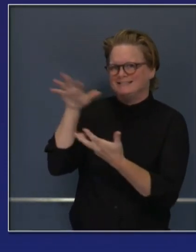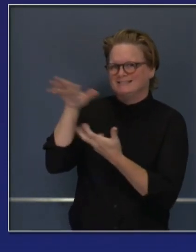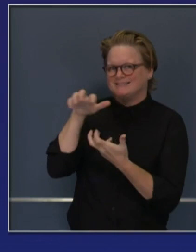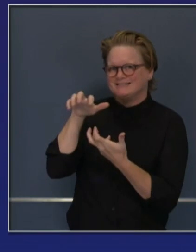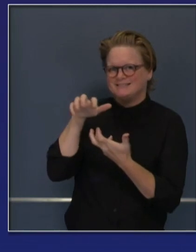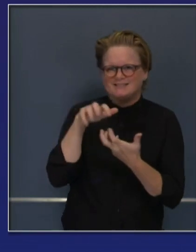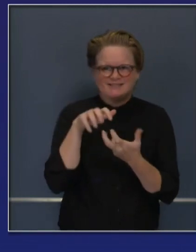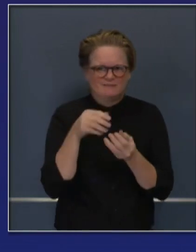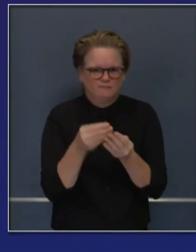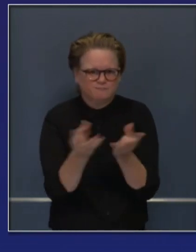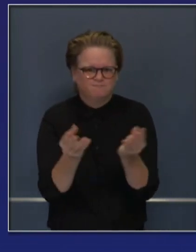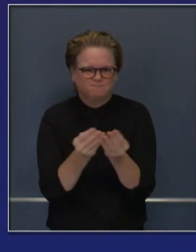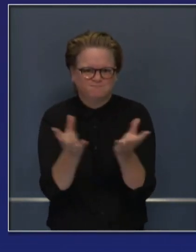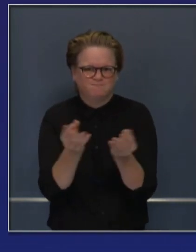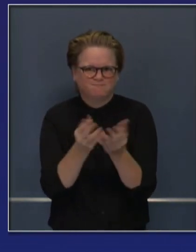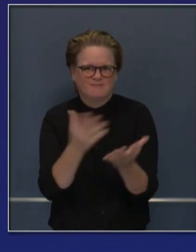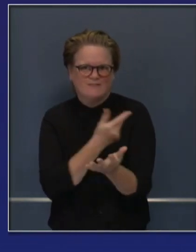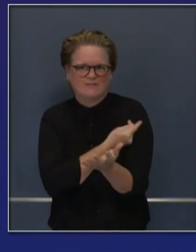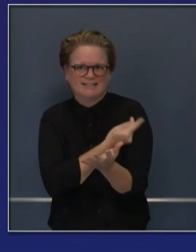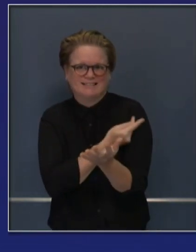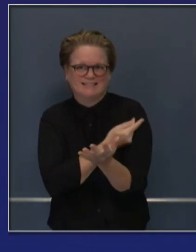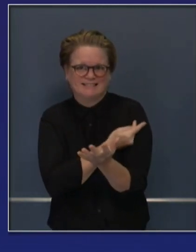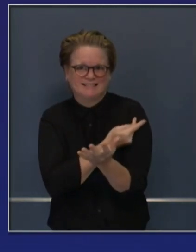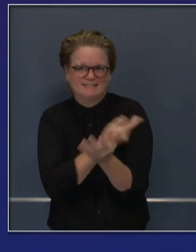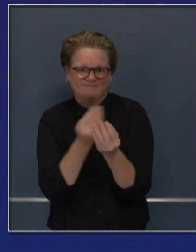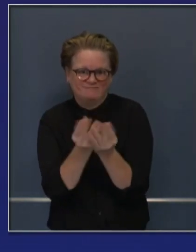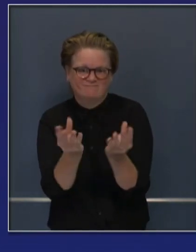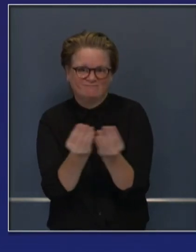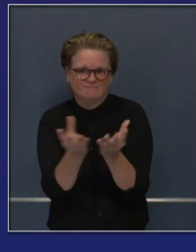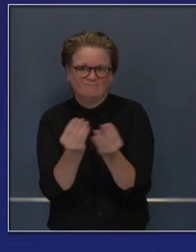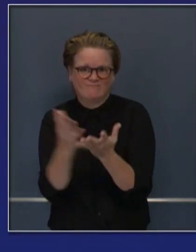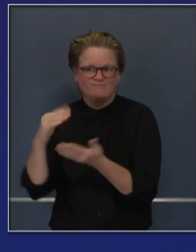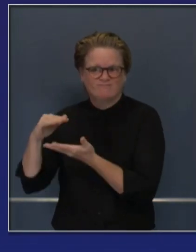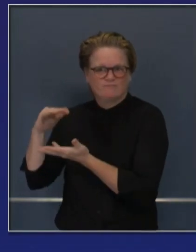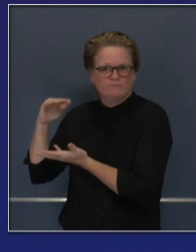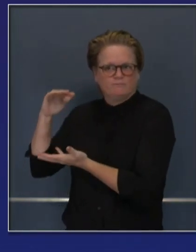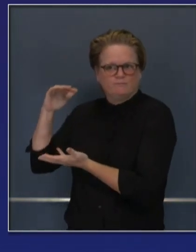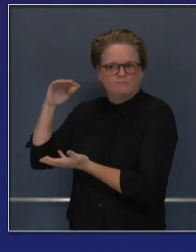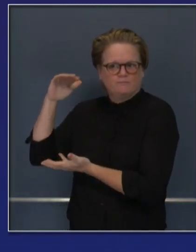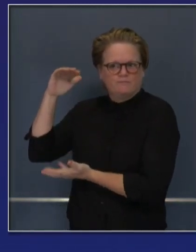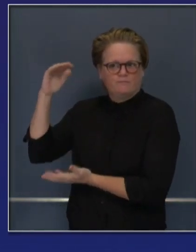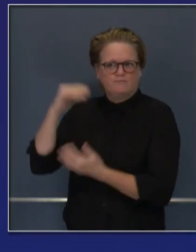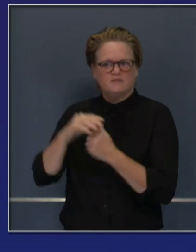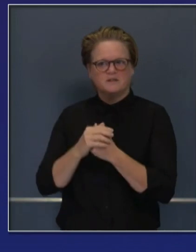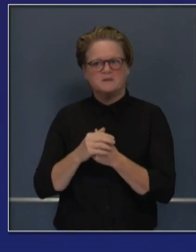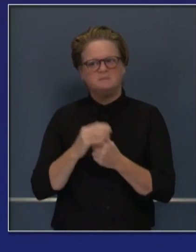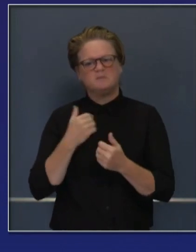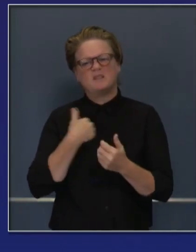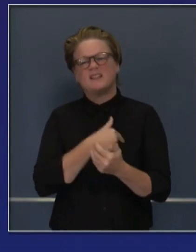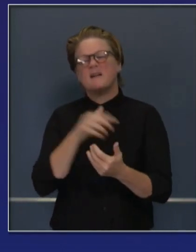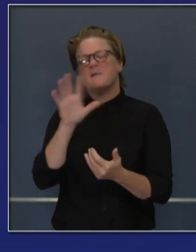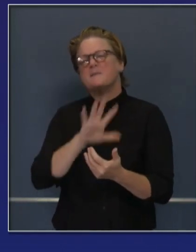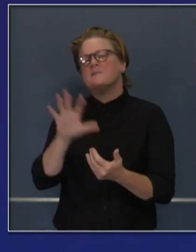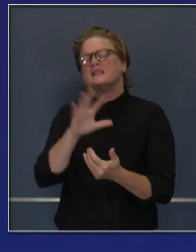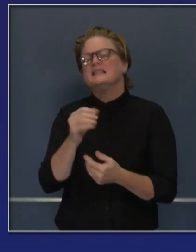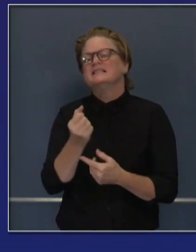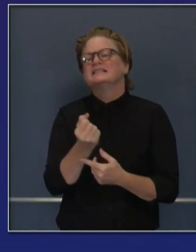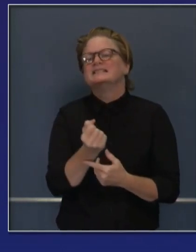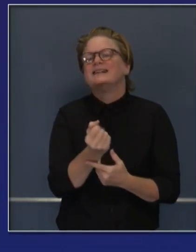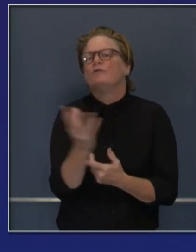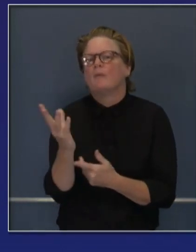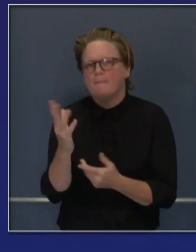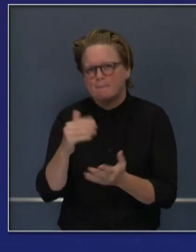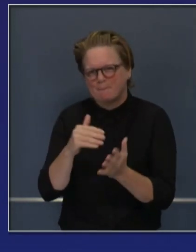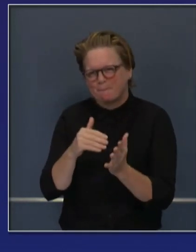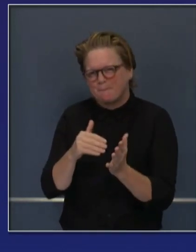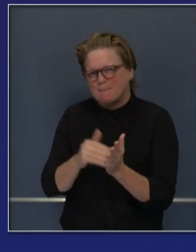likely to be vaccinated late in December. Again, those primarily will be first responders and health workers. Do the